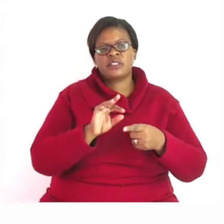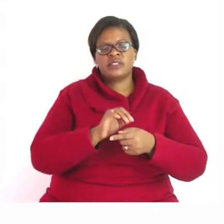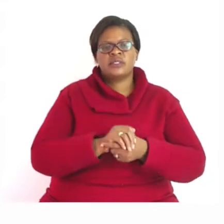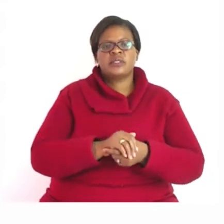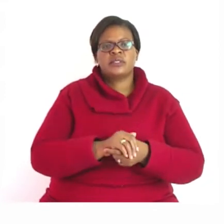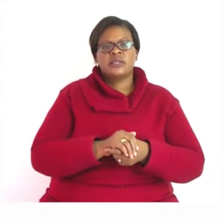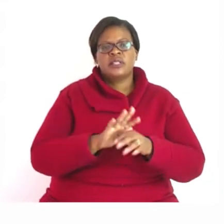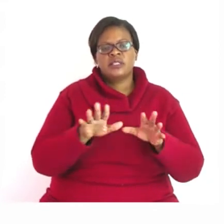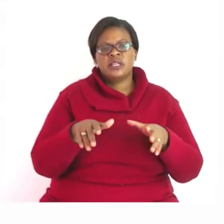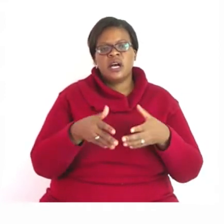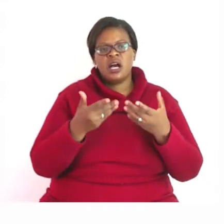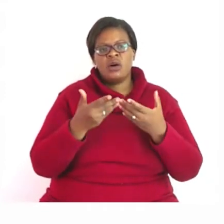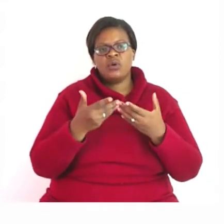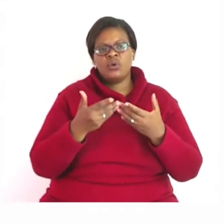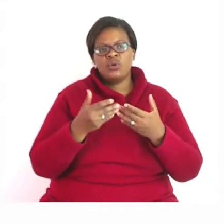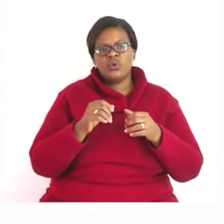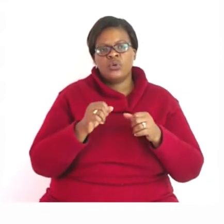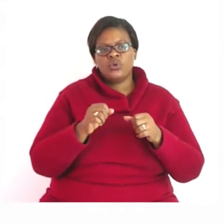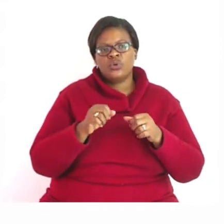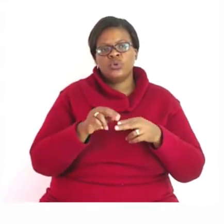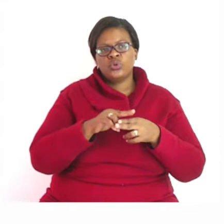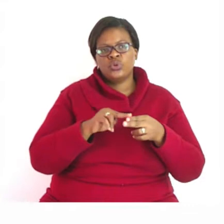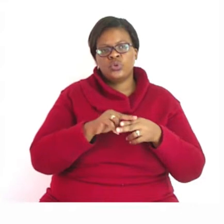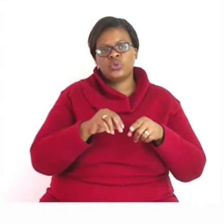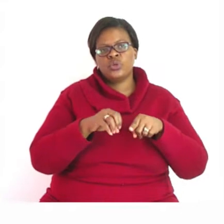that is how you have to use the ladder method to